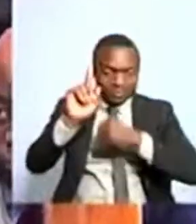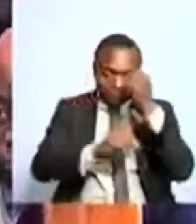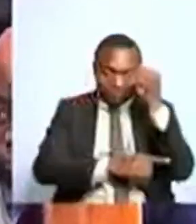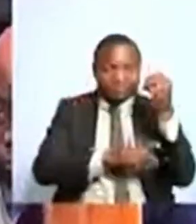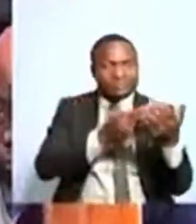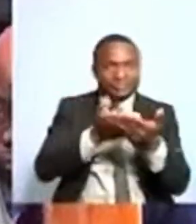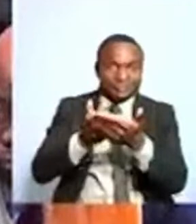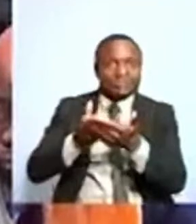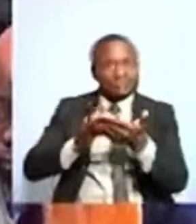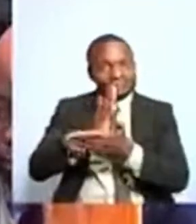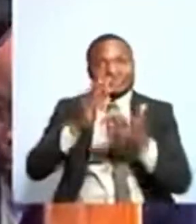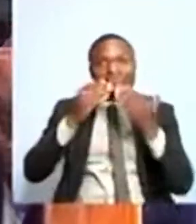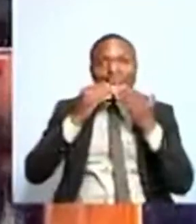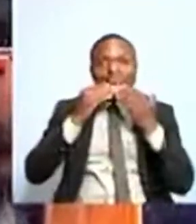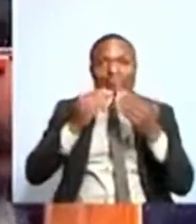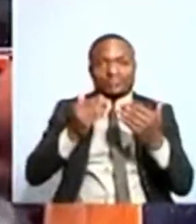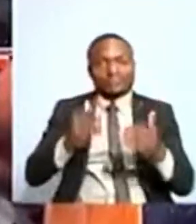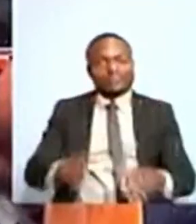submit.